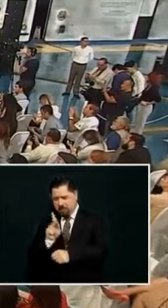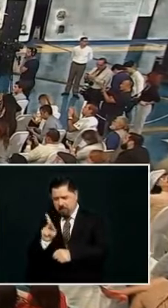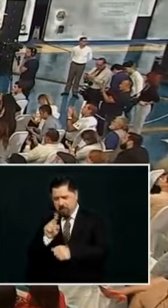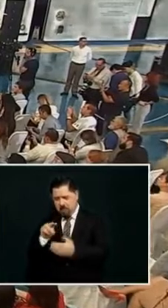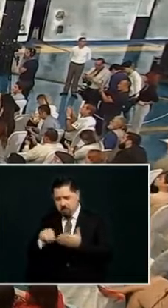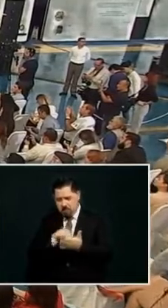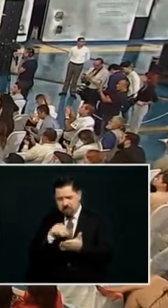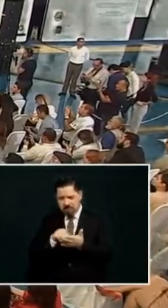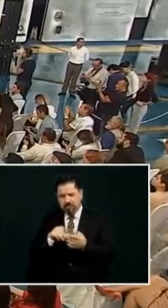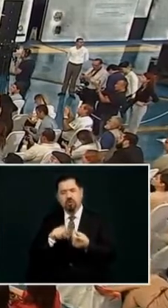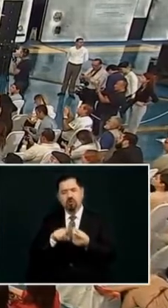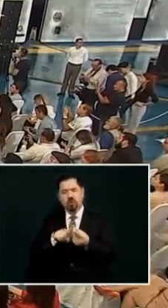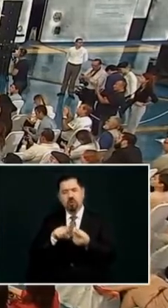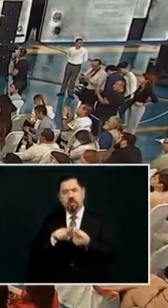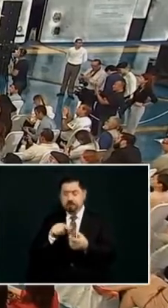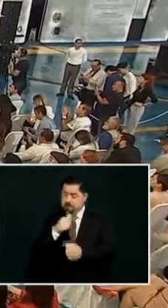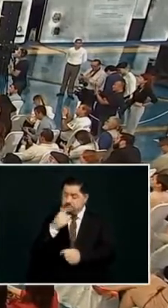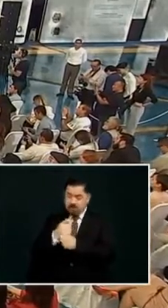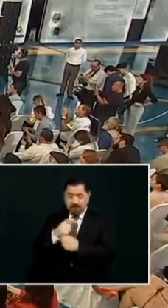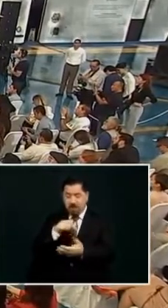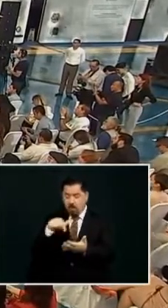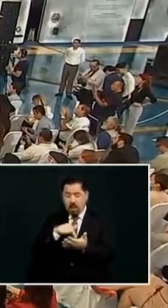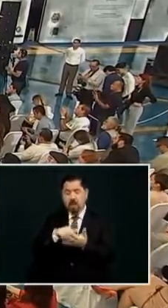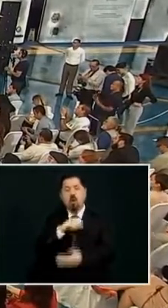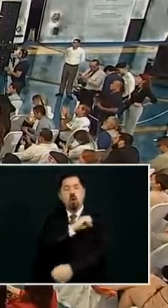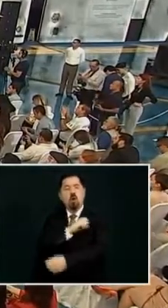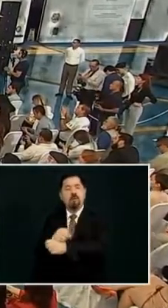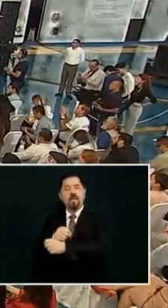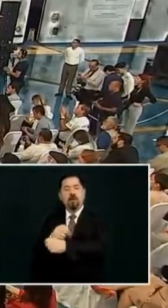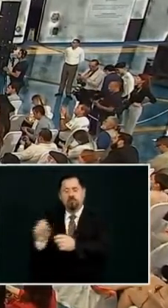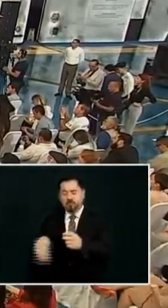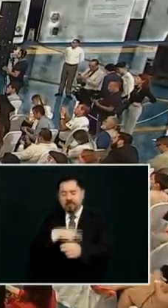municipalities with most homicide